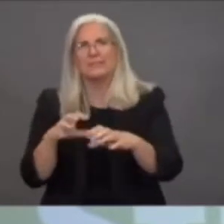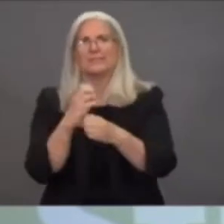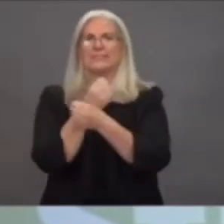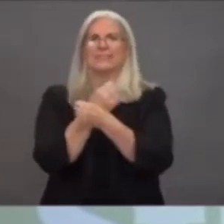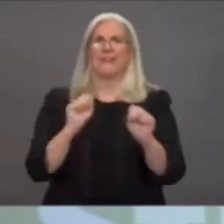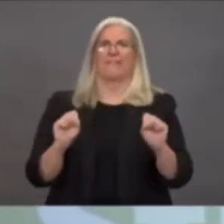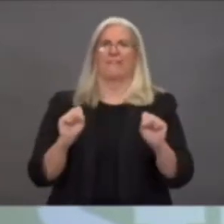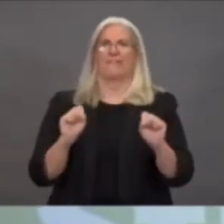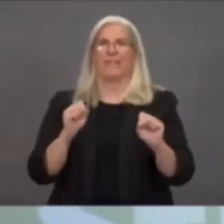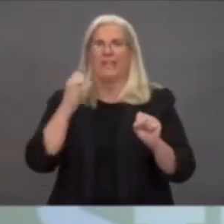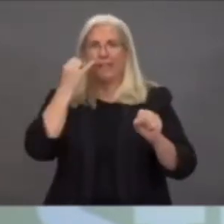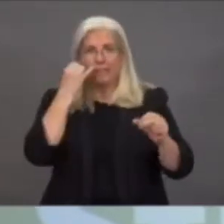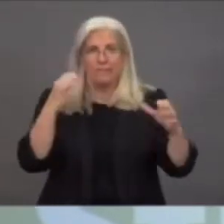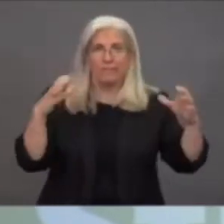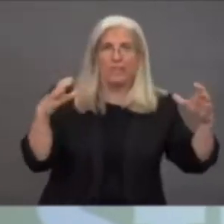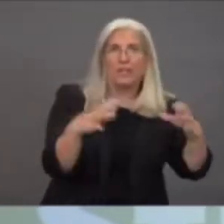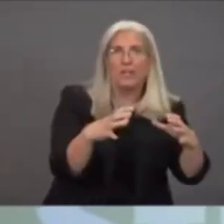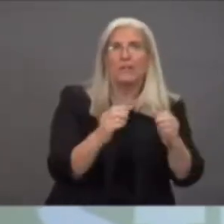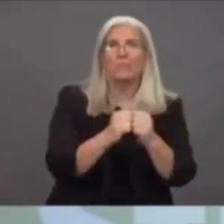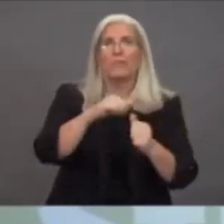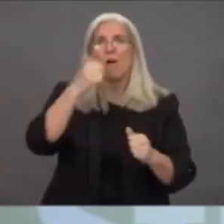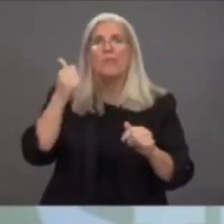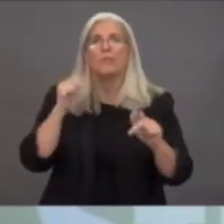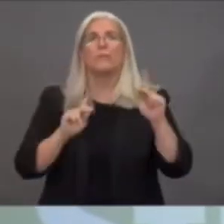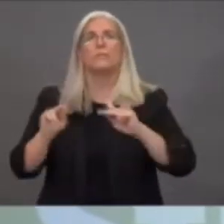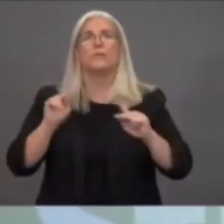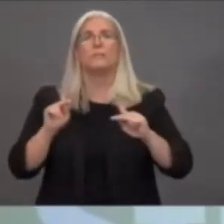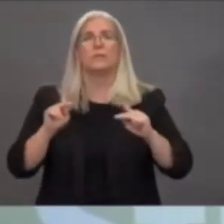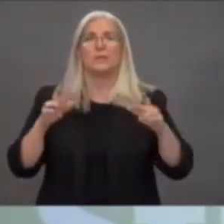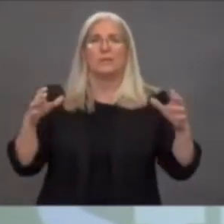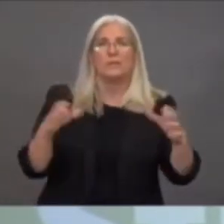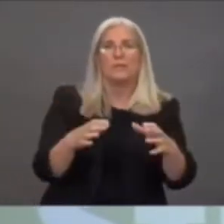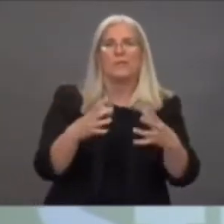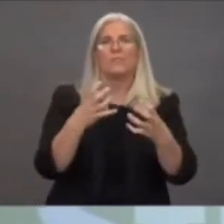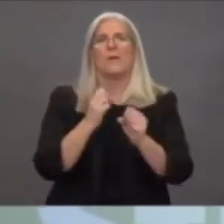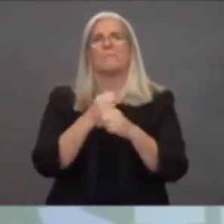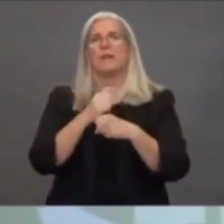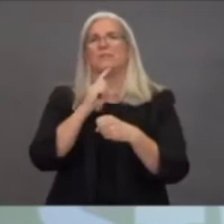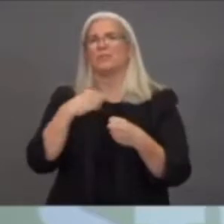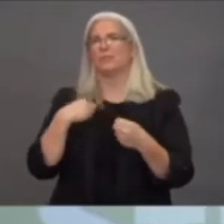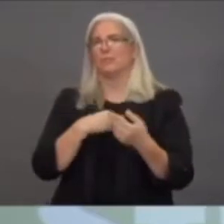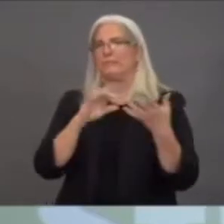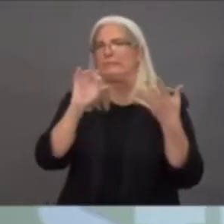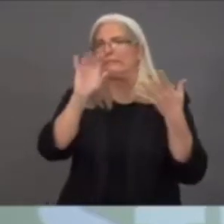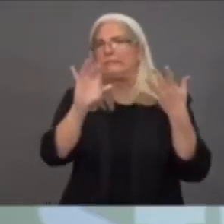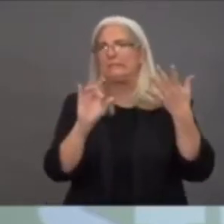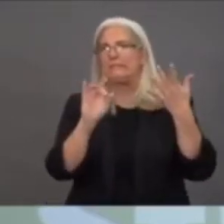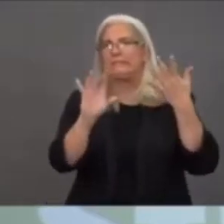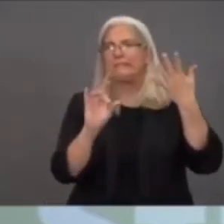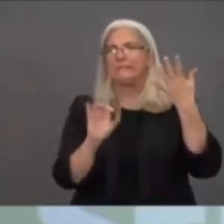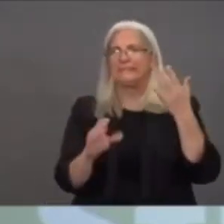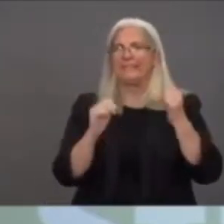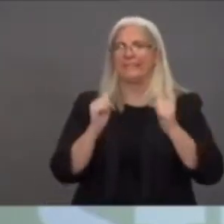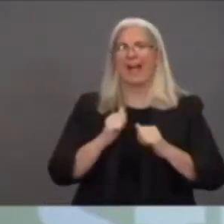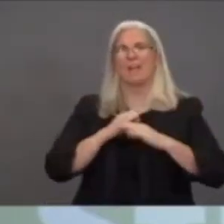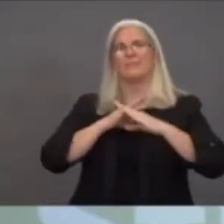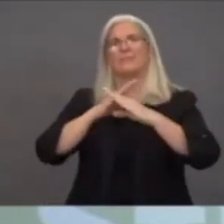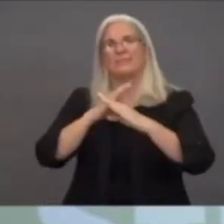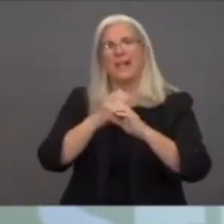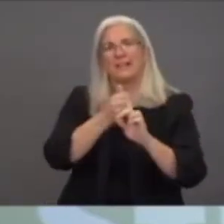with others, and we want to provide all the tools necessary in order to do so and prevent any